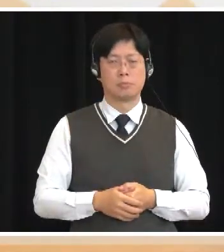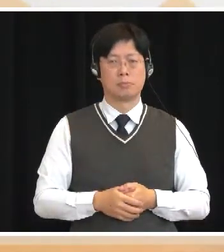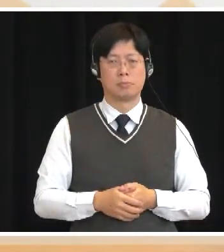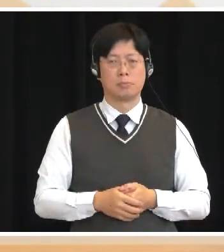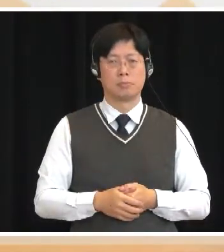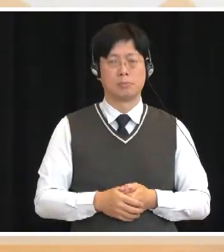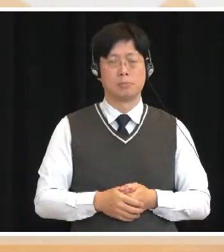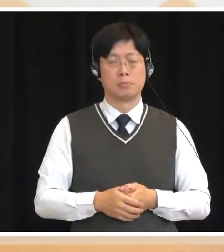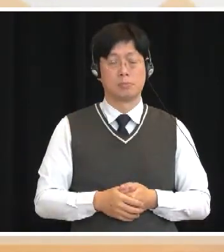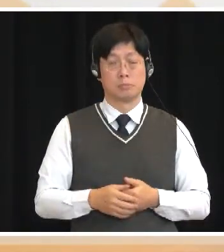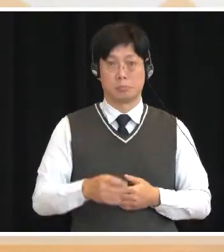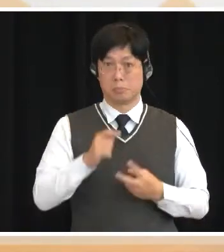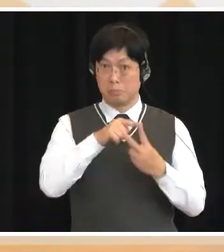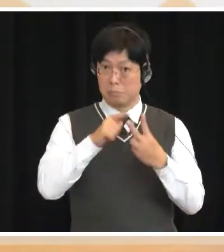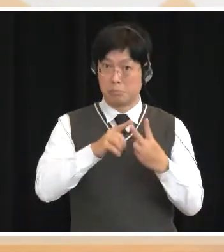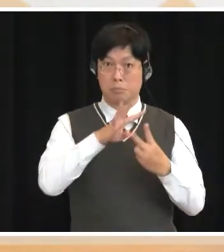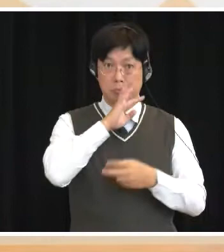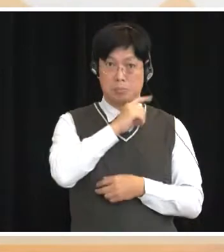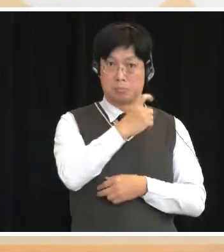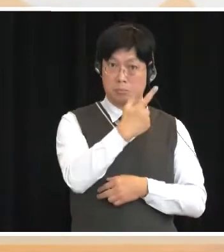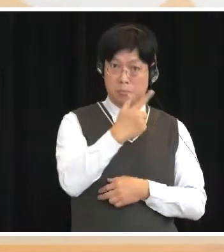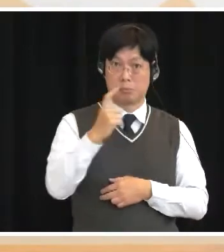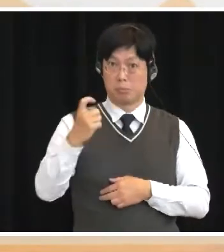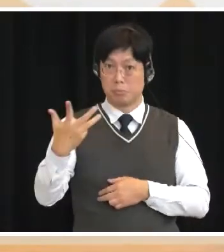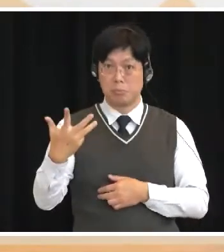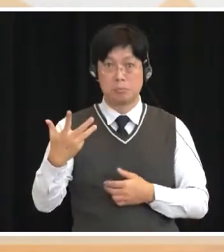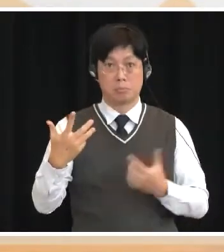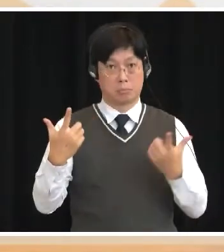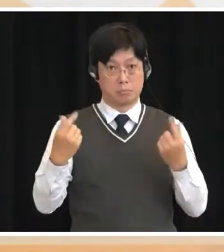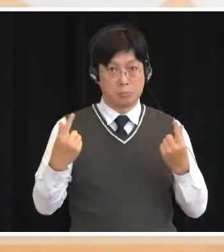both cases or only for the 16-year-old?